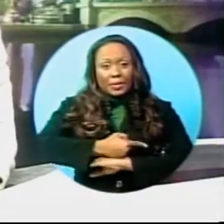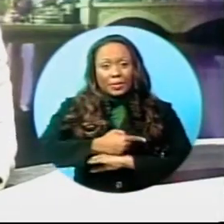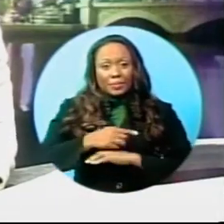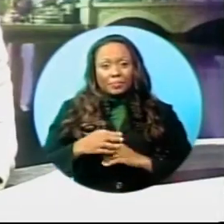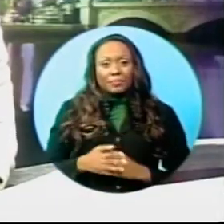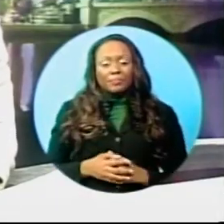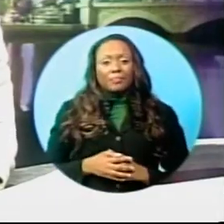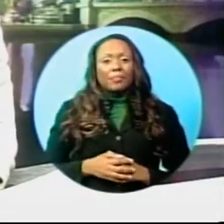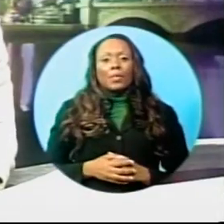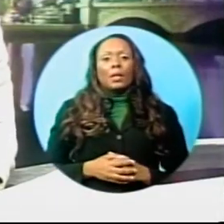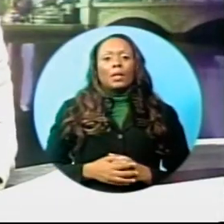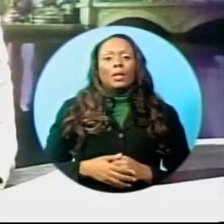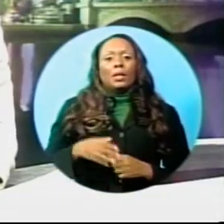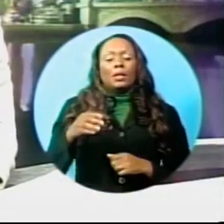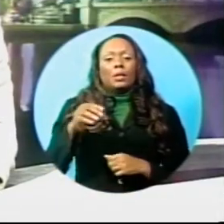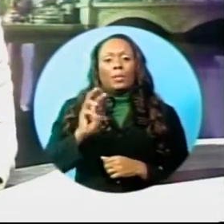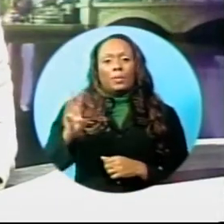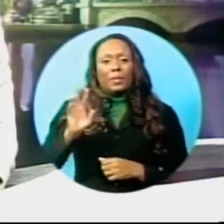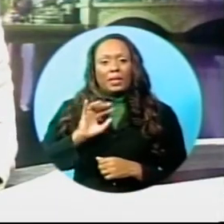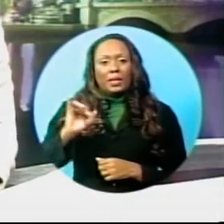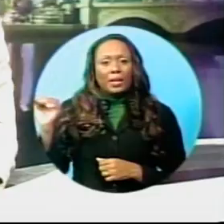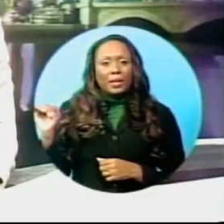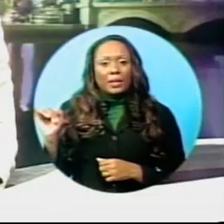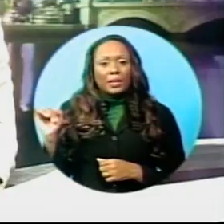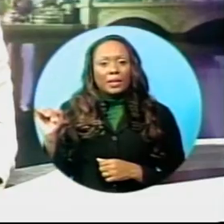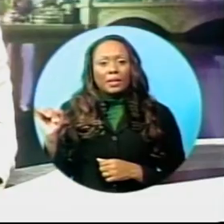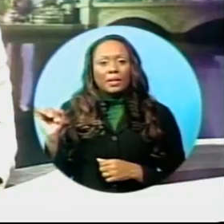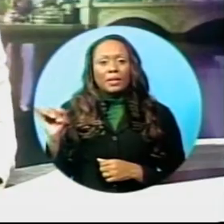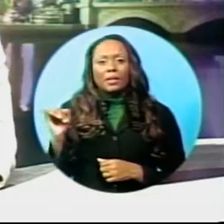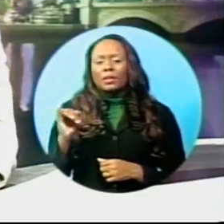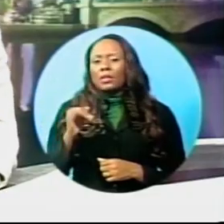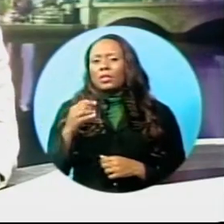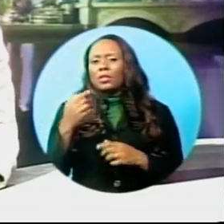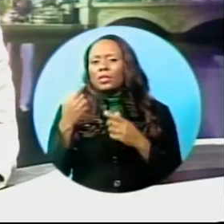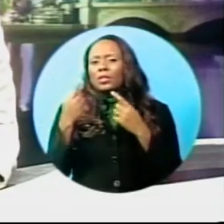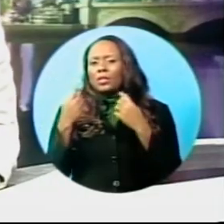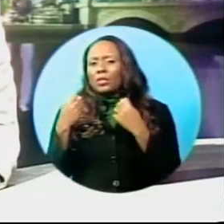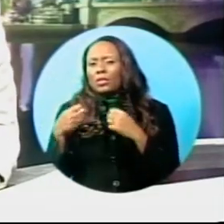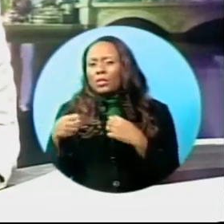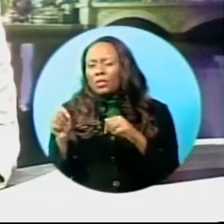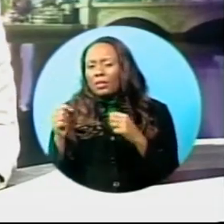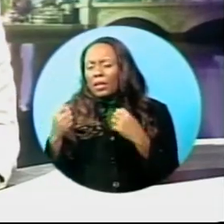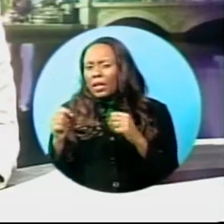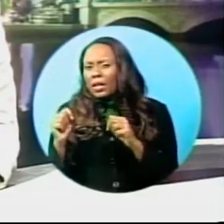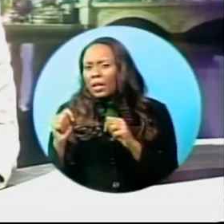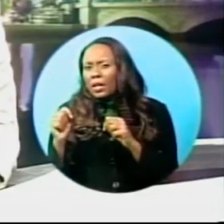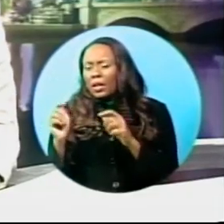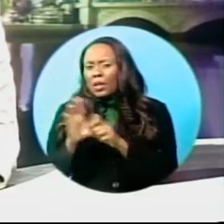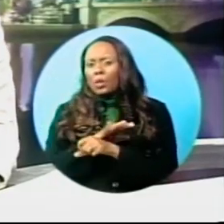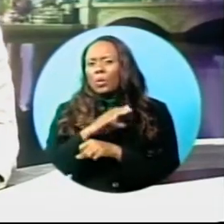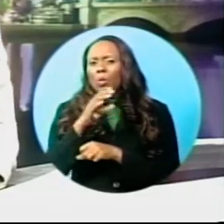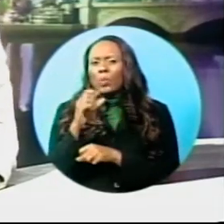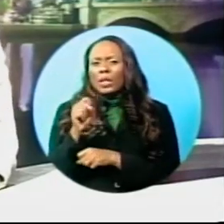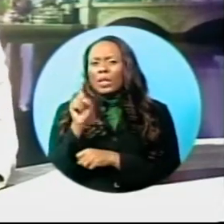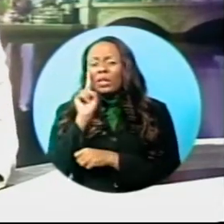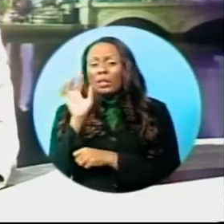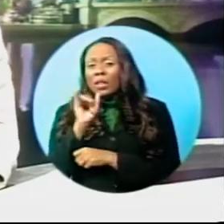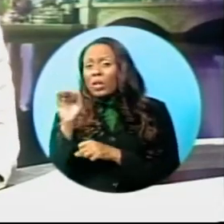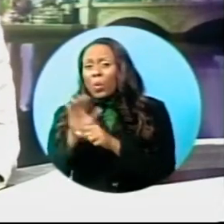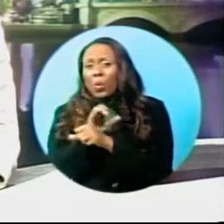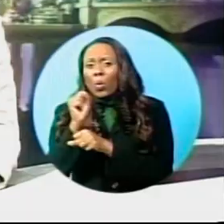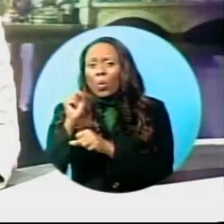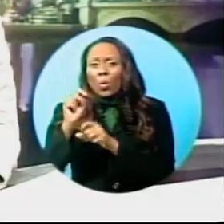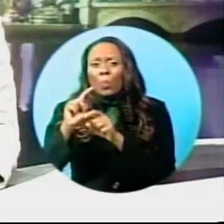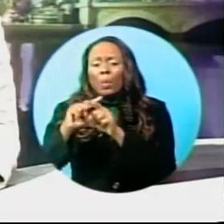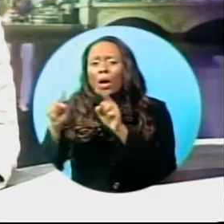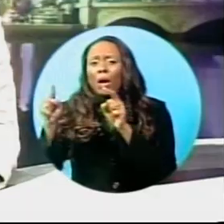Chasing 236 at Buffalo Park, the Caribbean side twice looked poised to pull off victory, but lost wickets in clusters